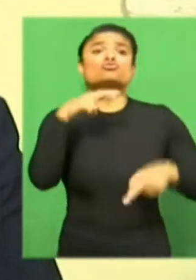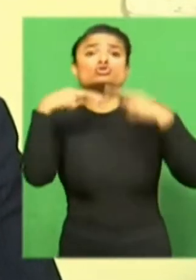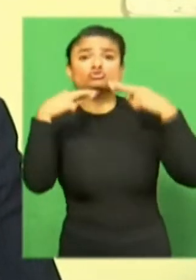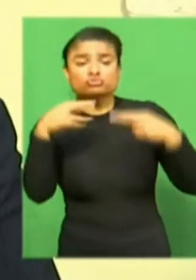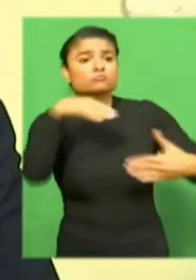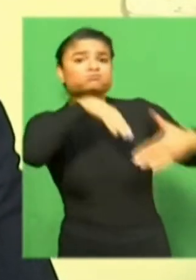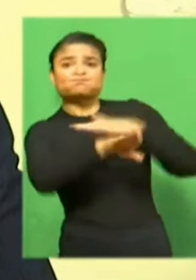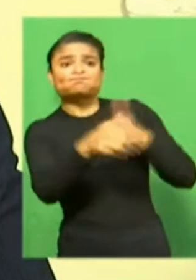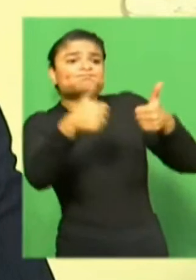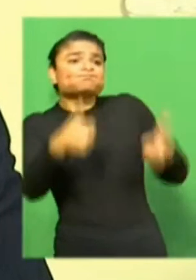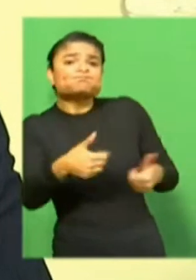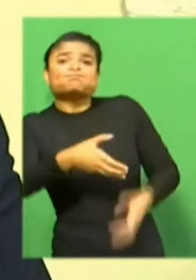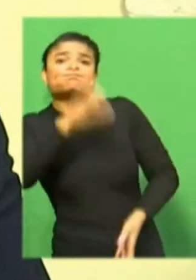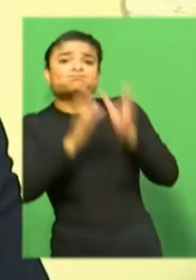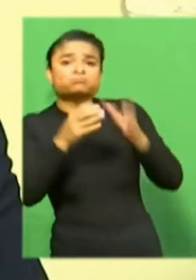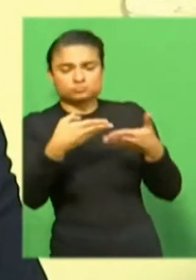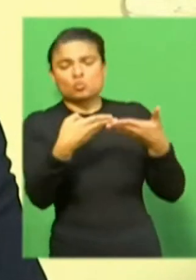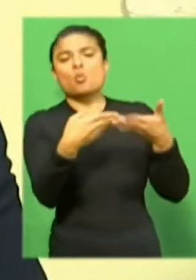8 p.m.